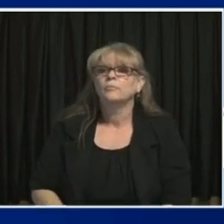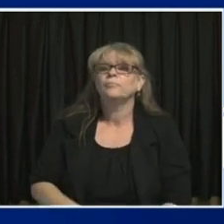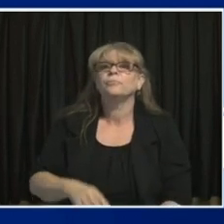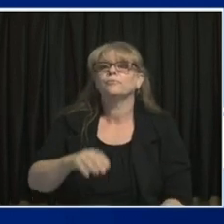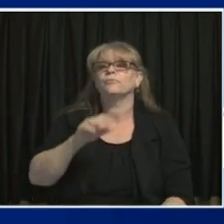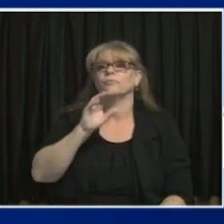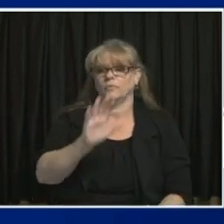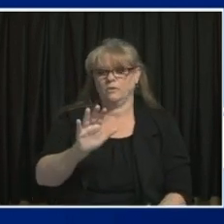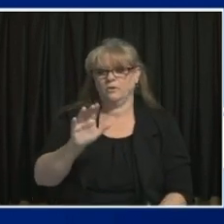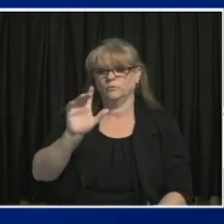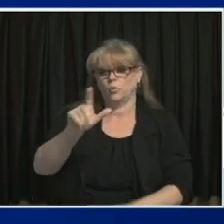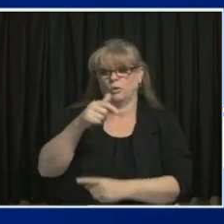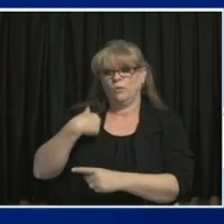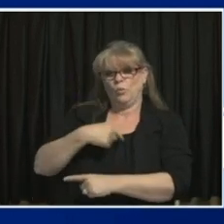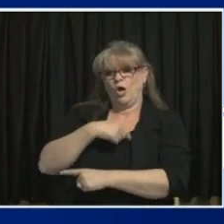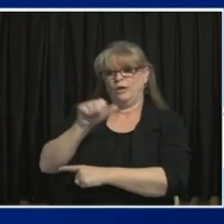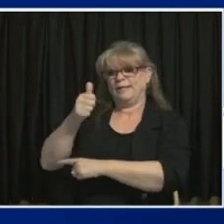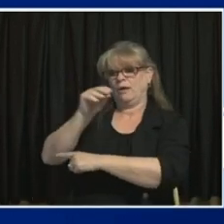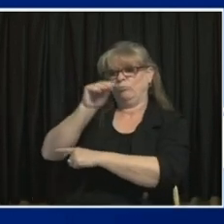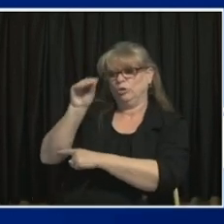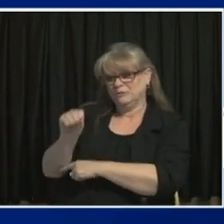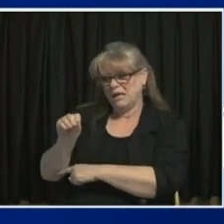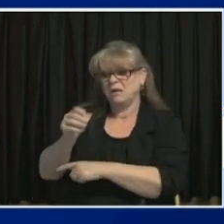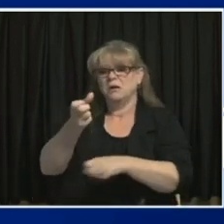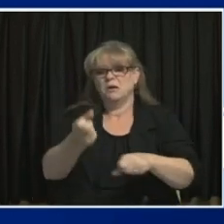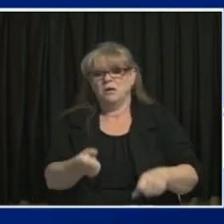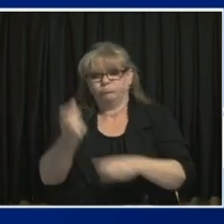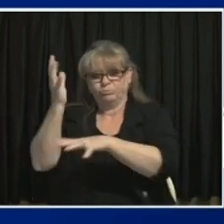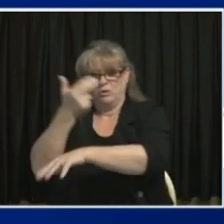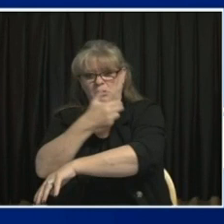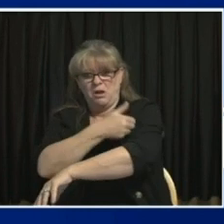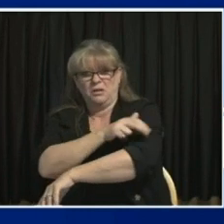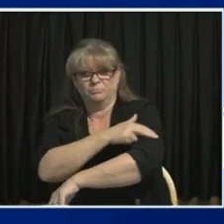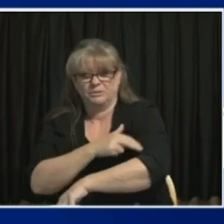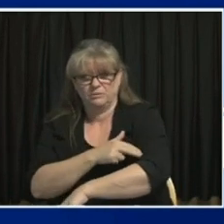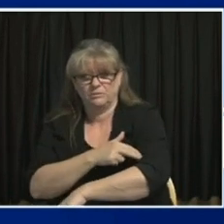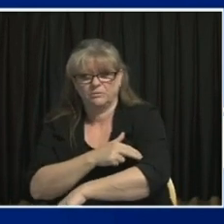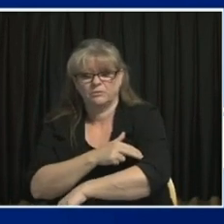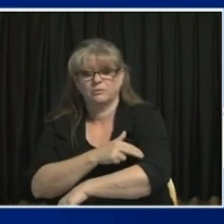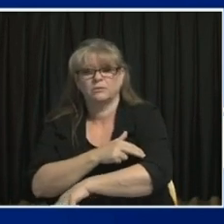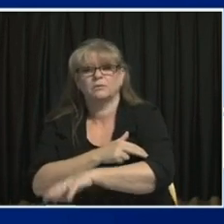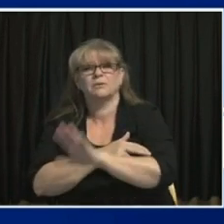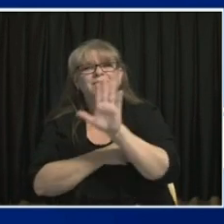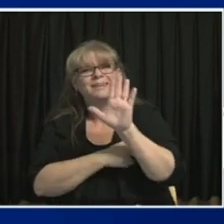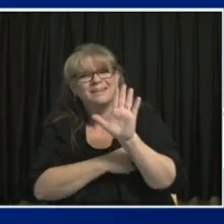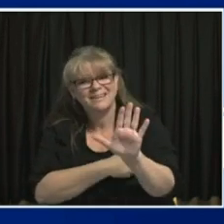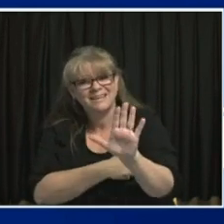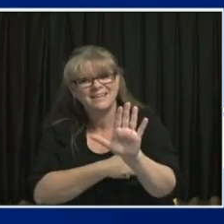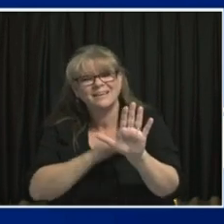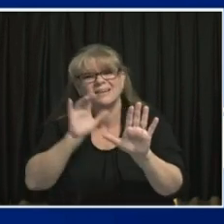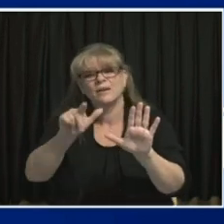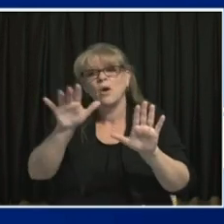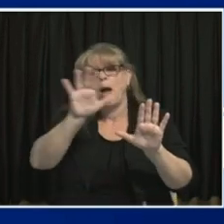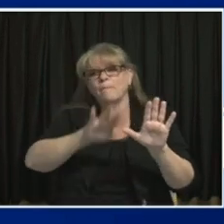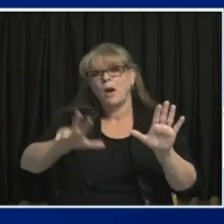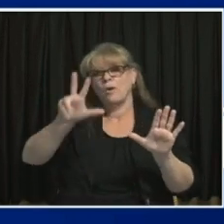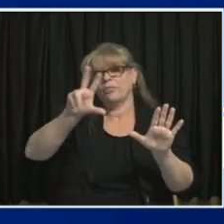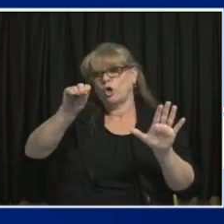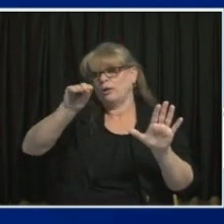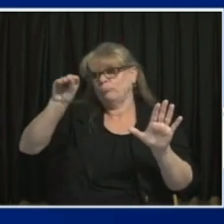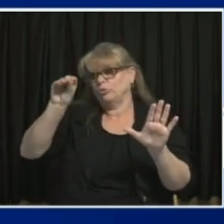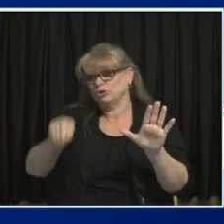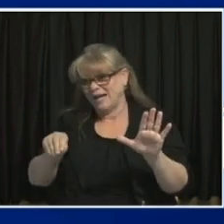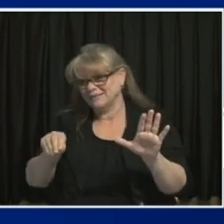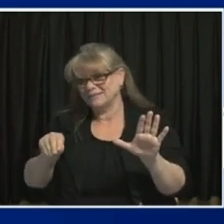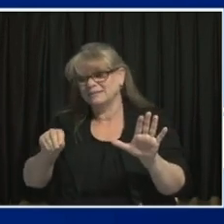4 need to rush to a hospital to have any chance of saving their life if you're in your 70s and 80s. That's why it's